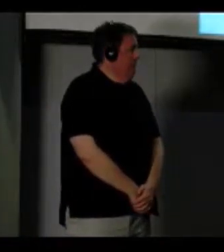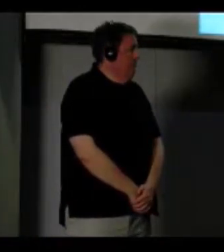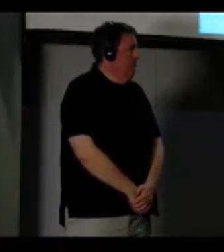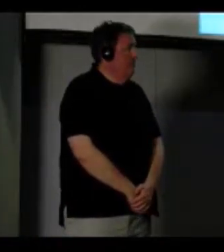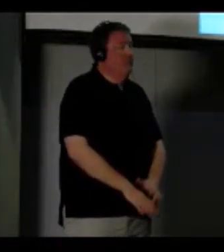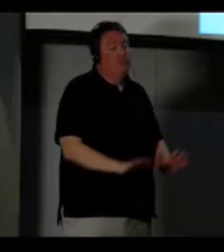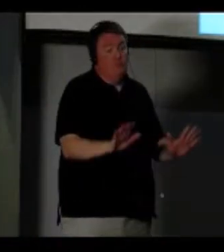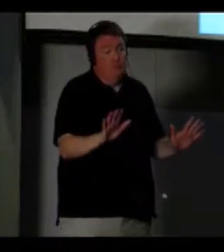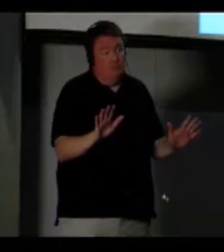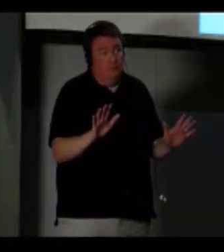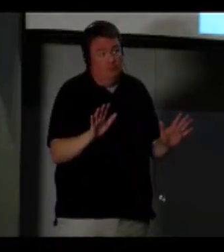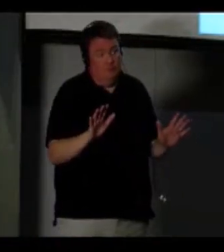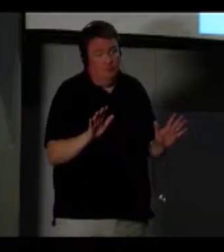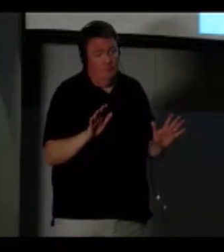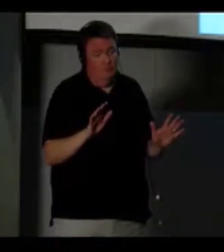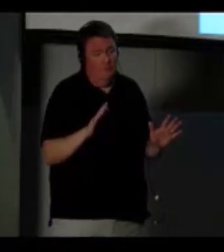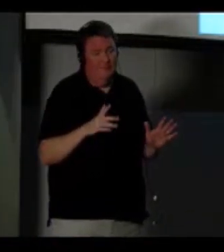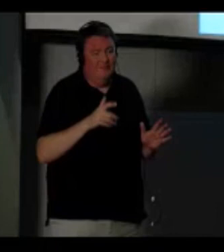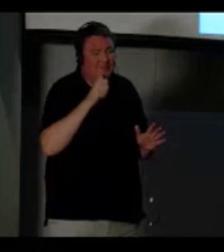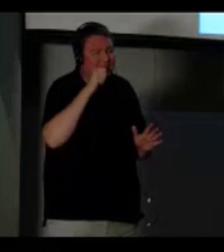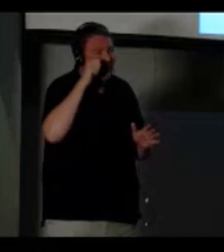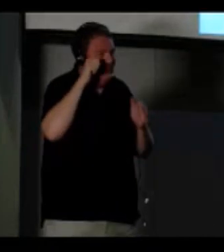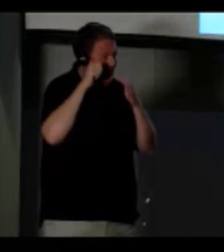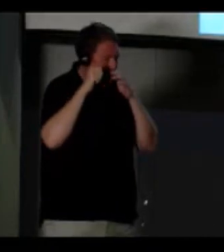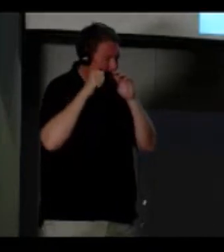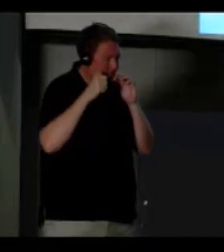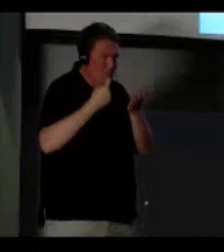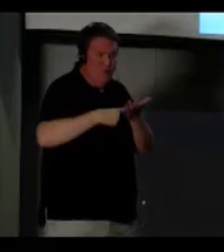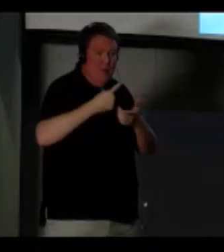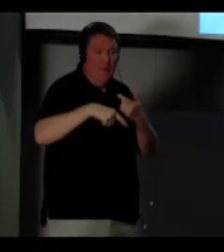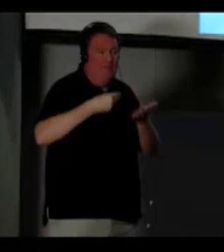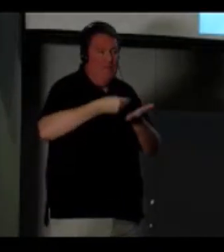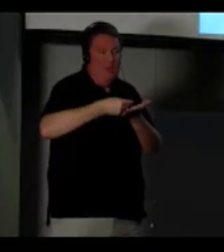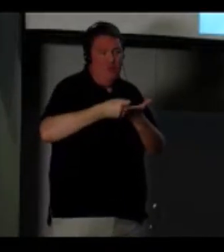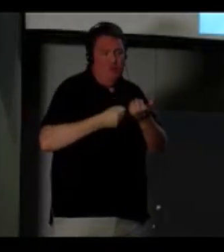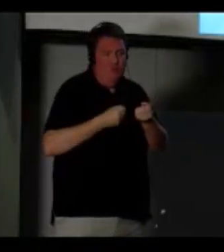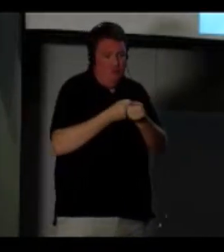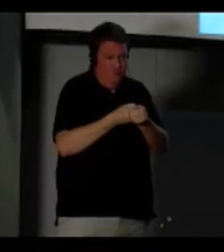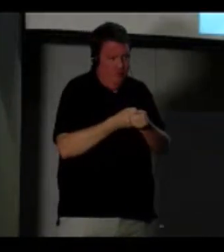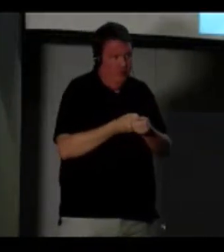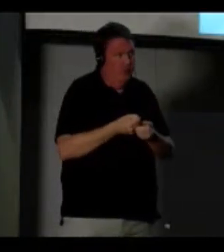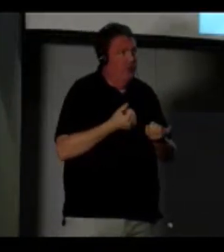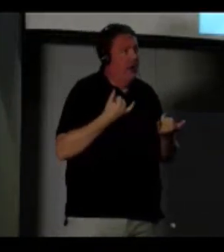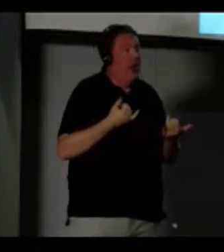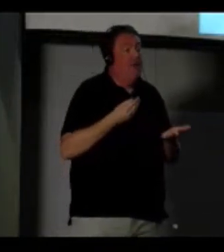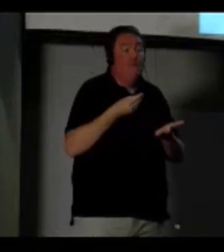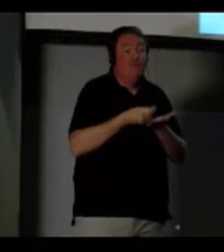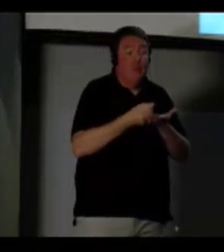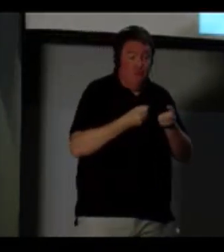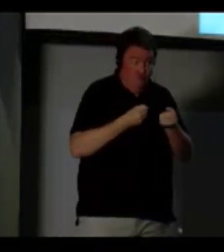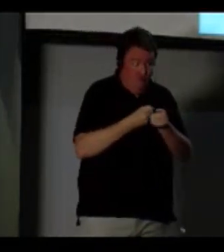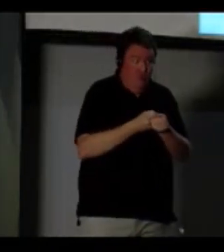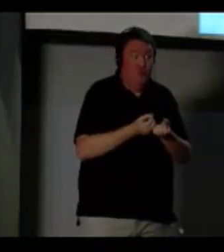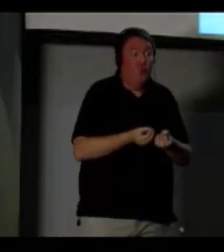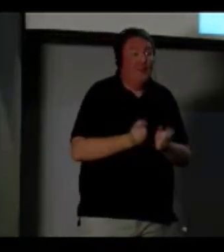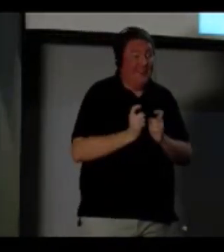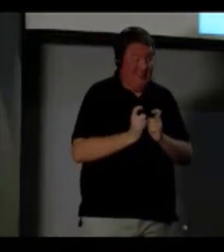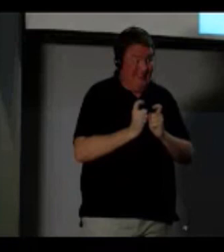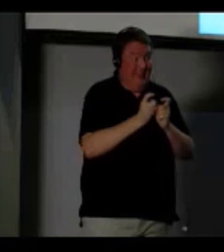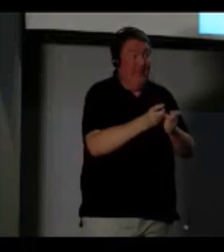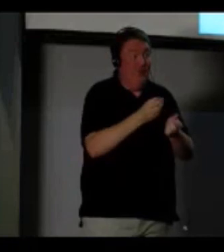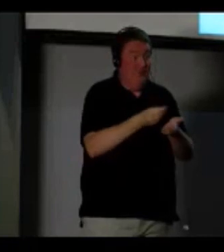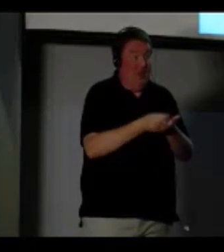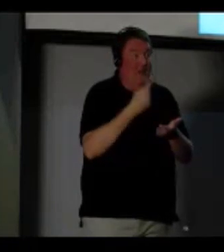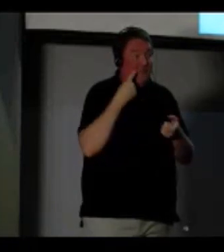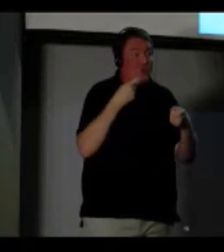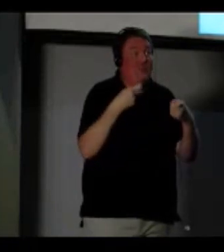And interestingly, a mention was yesterday about funders. Increasingly, funders are providing money for